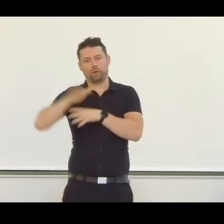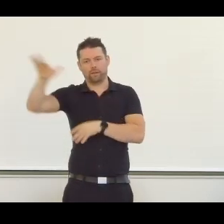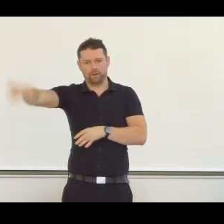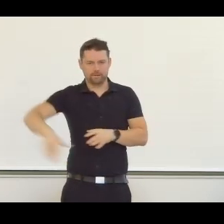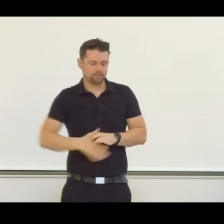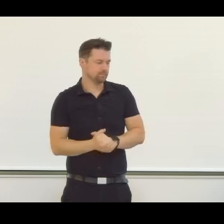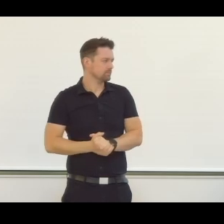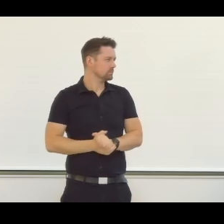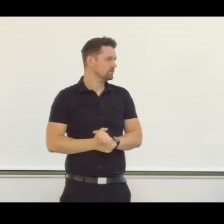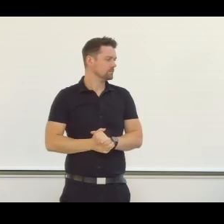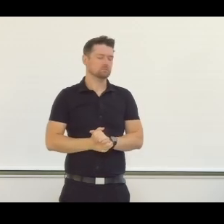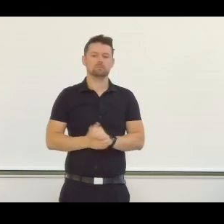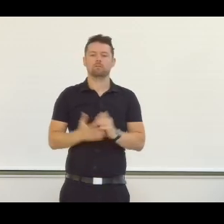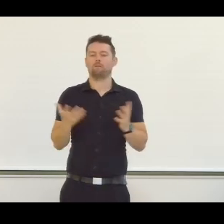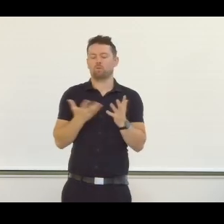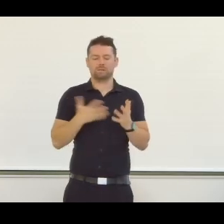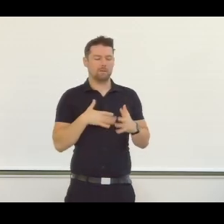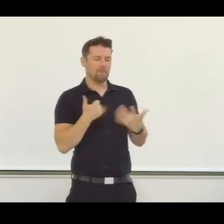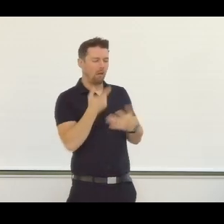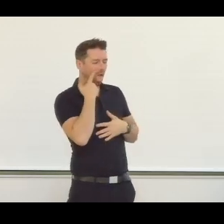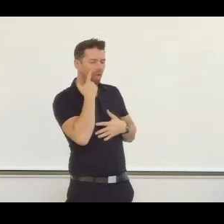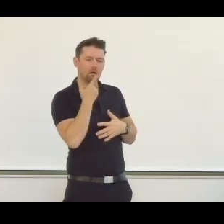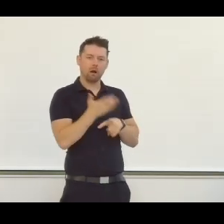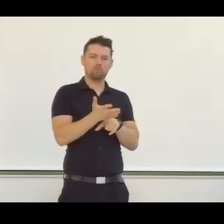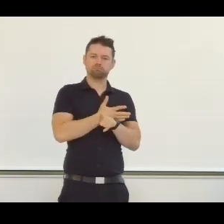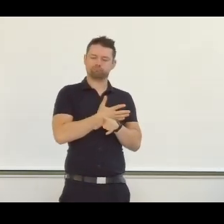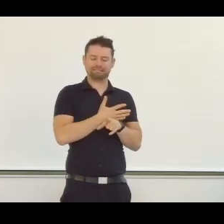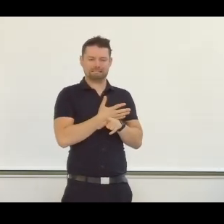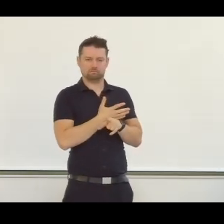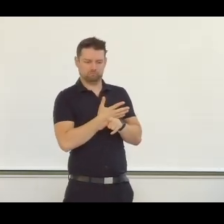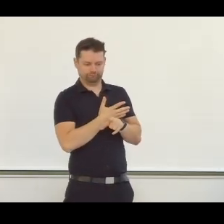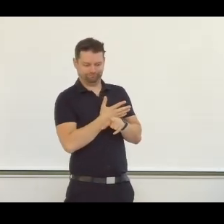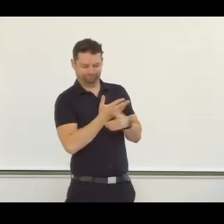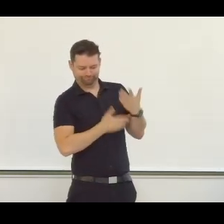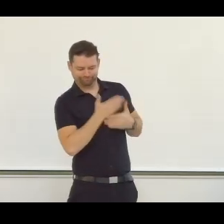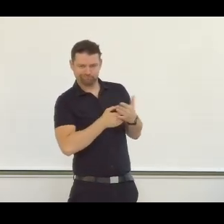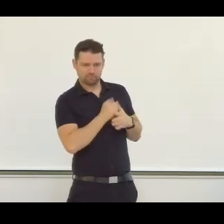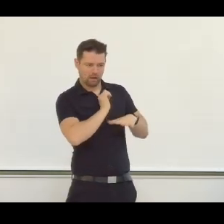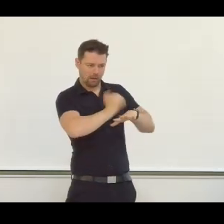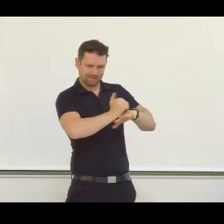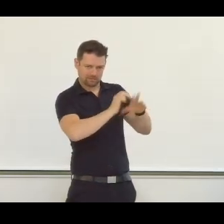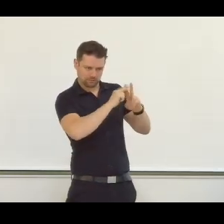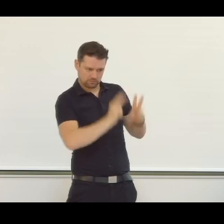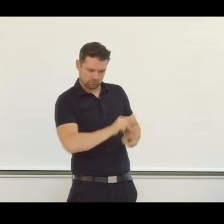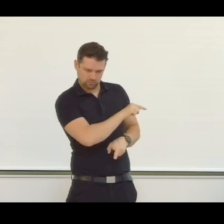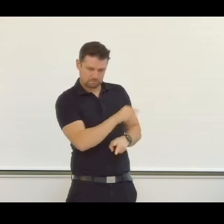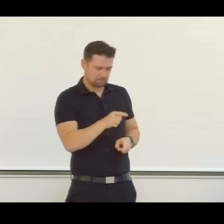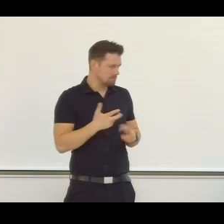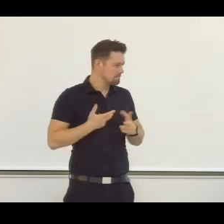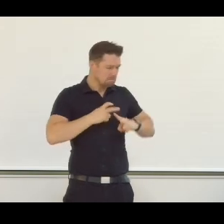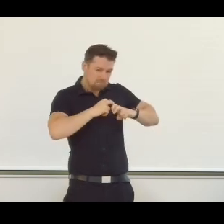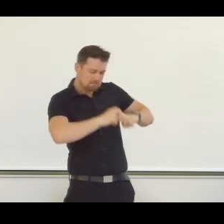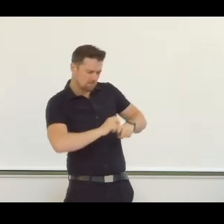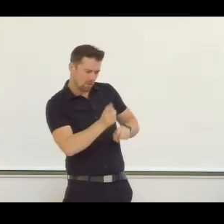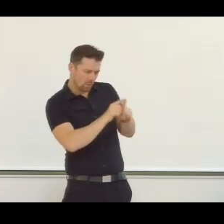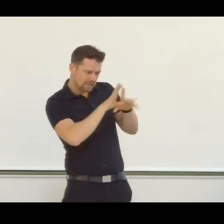And of course, we looked at the existing habitats and did some literature research, also looking at the actual